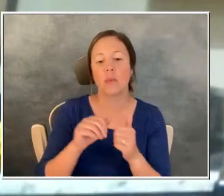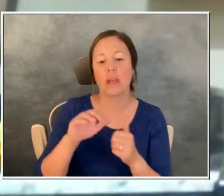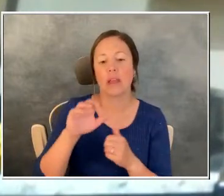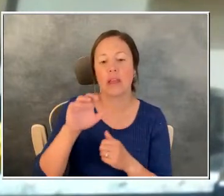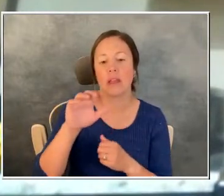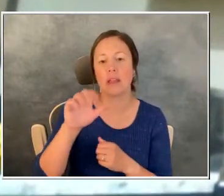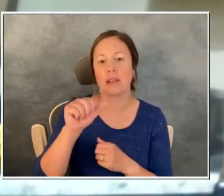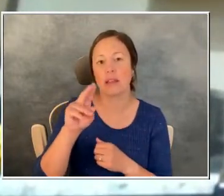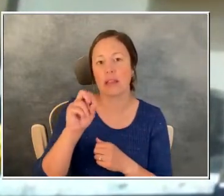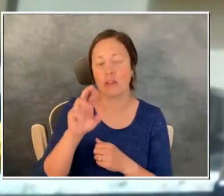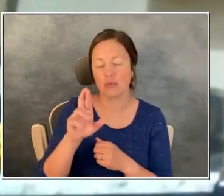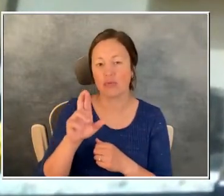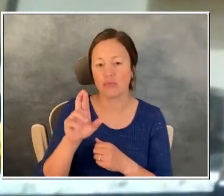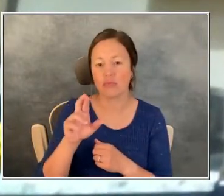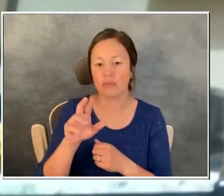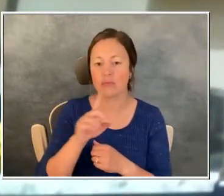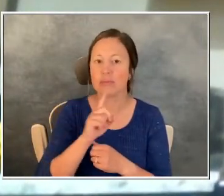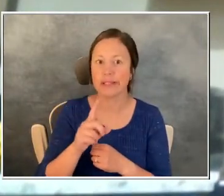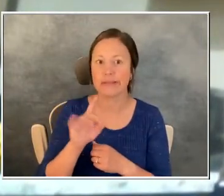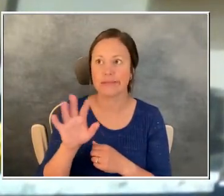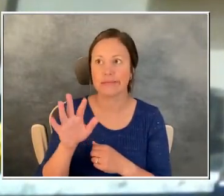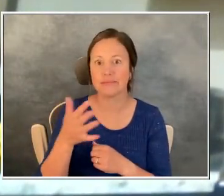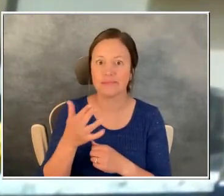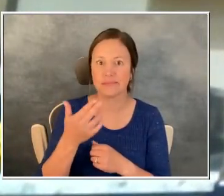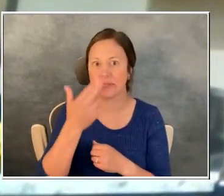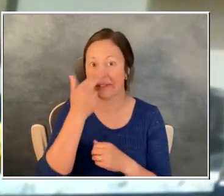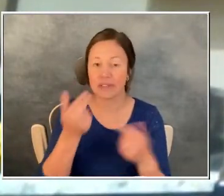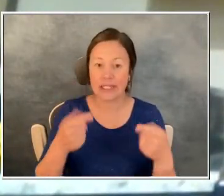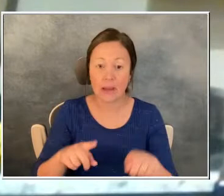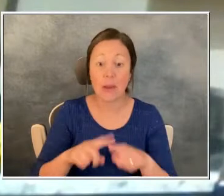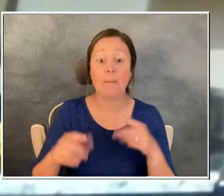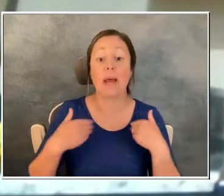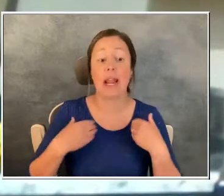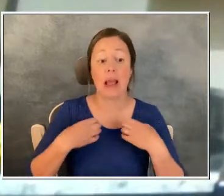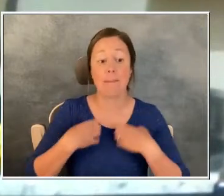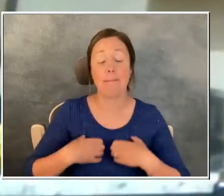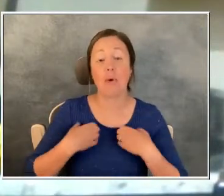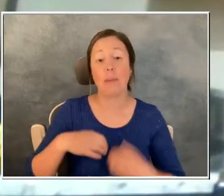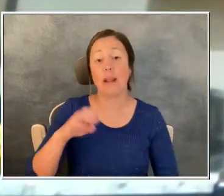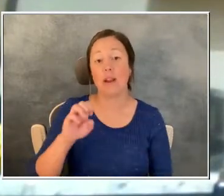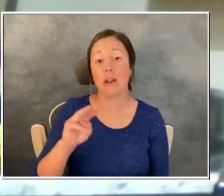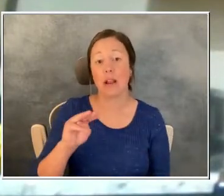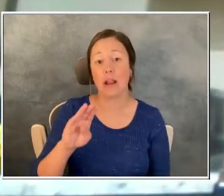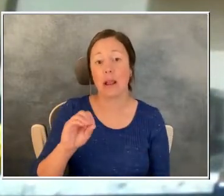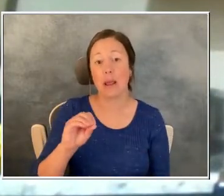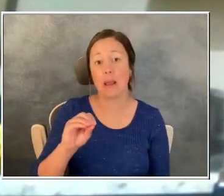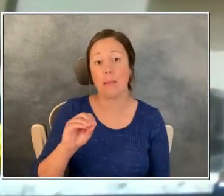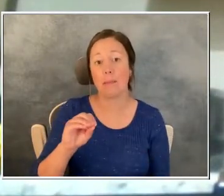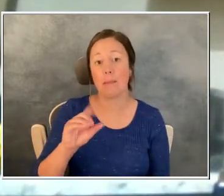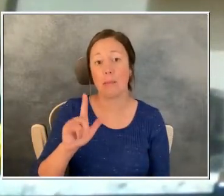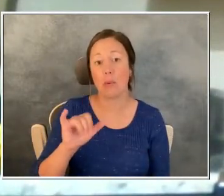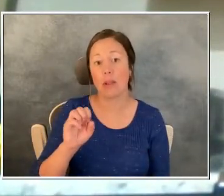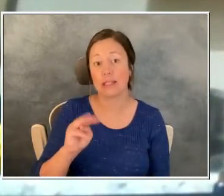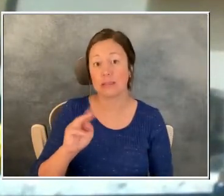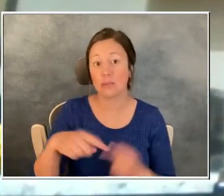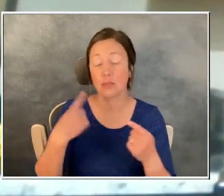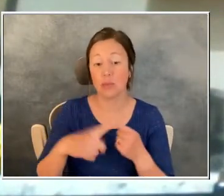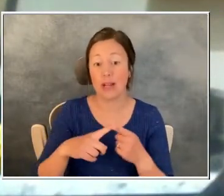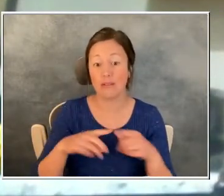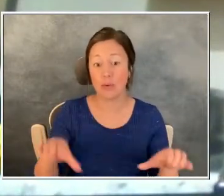kind of ironical, but I had a pulmonary embolism when we did the cancer walk.